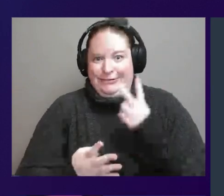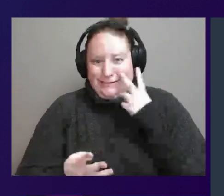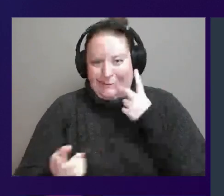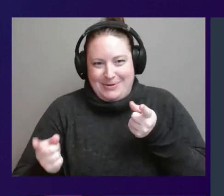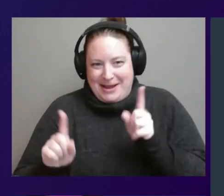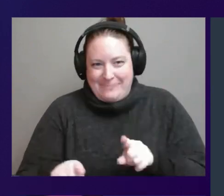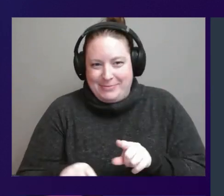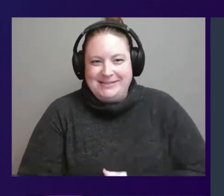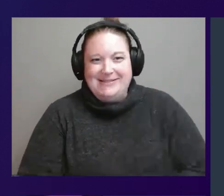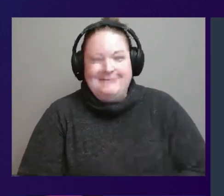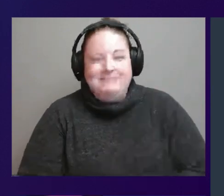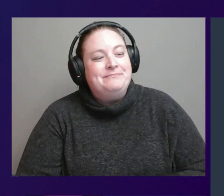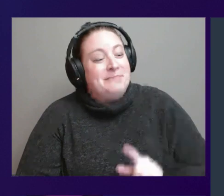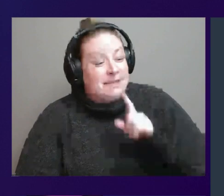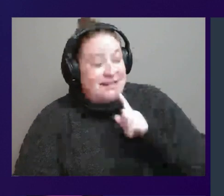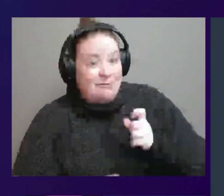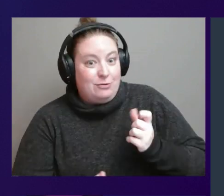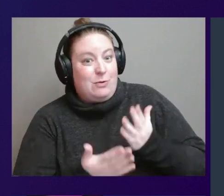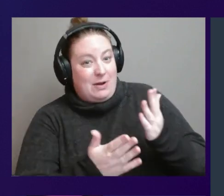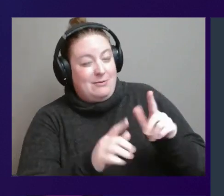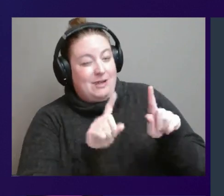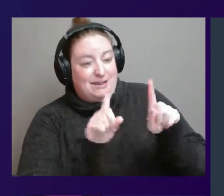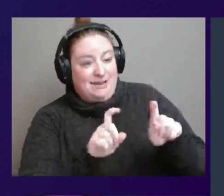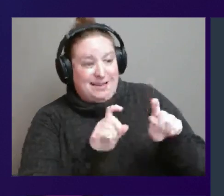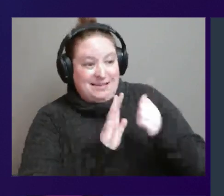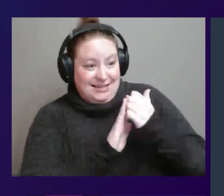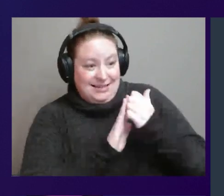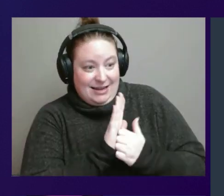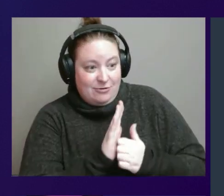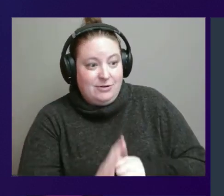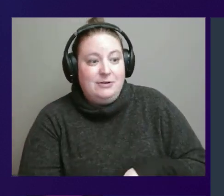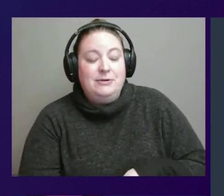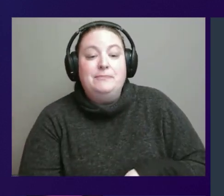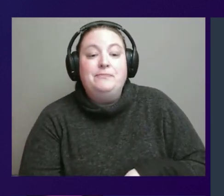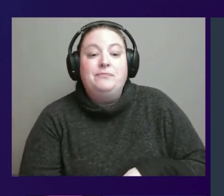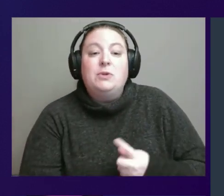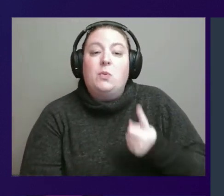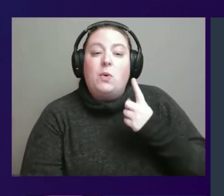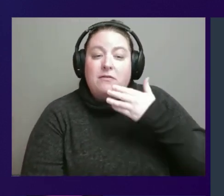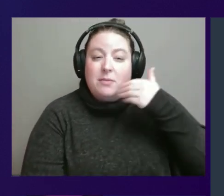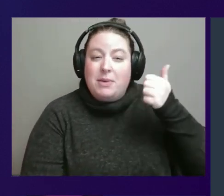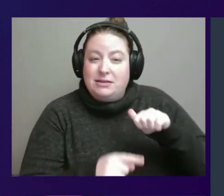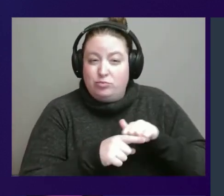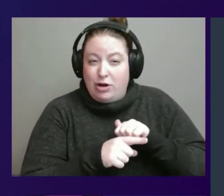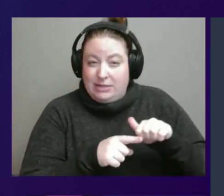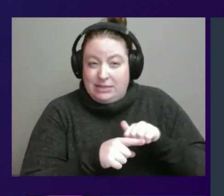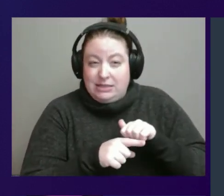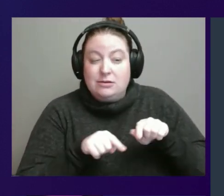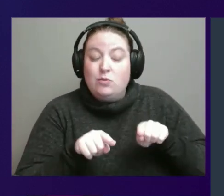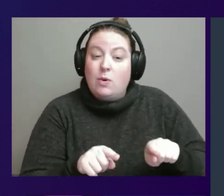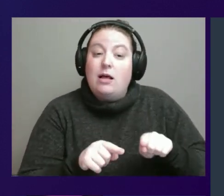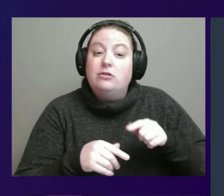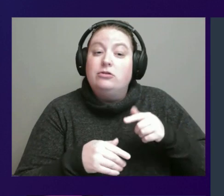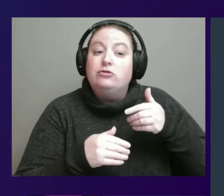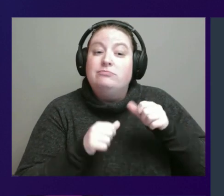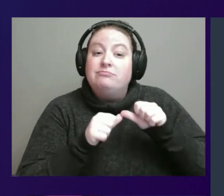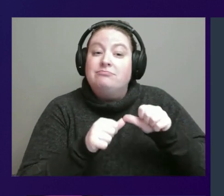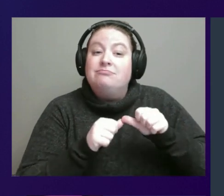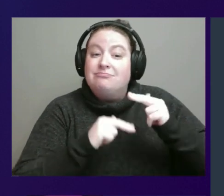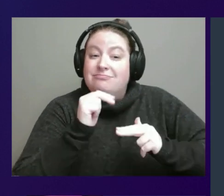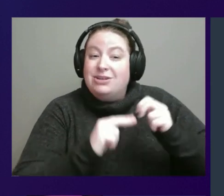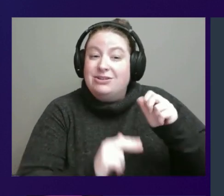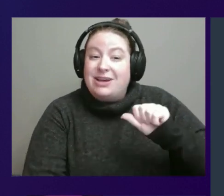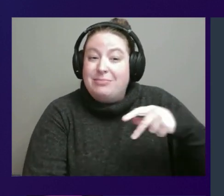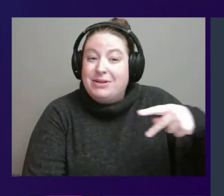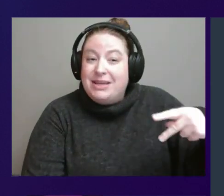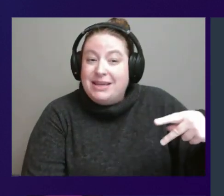test in a test account. Additionally, like one of the best practices is to make sure, like as you continue to build your application, make